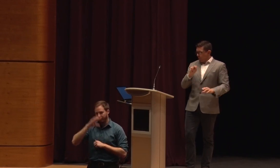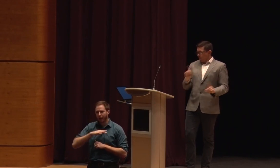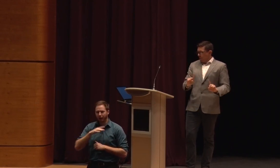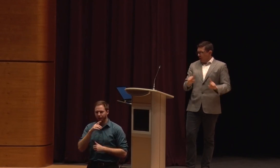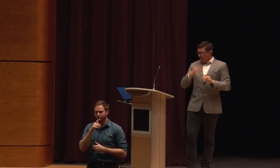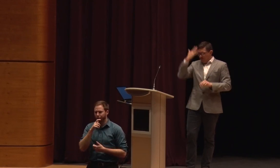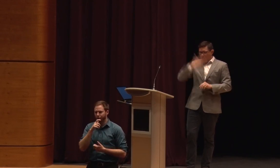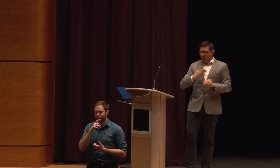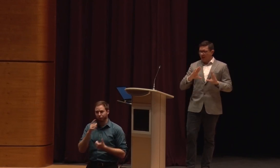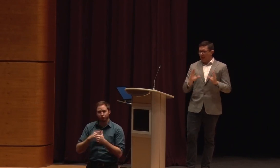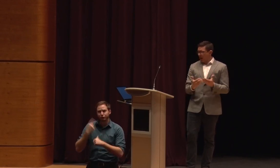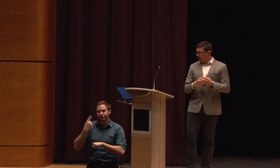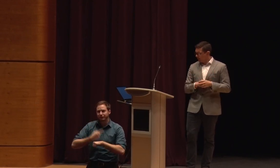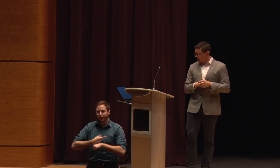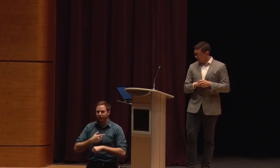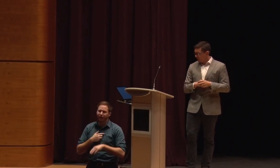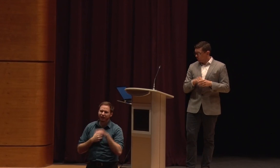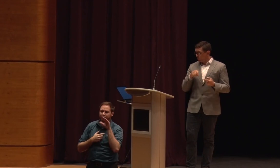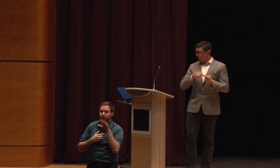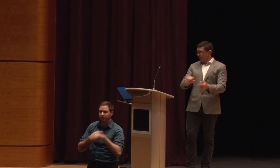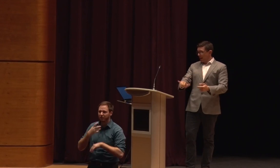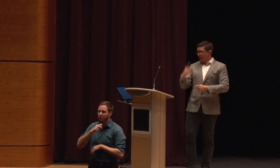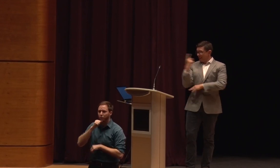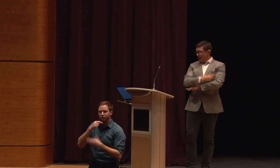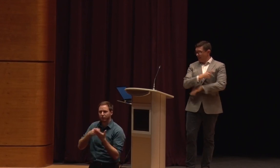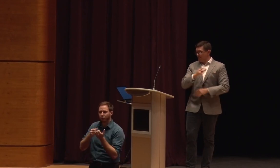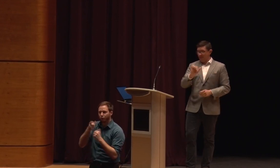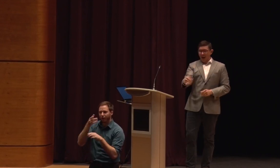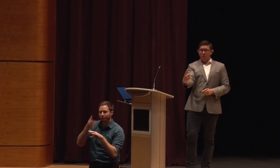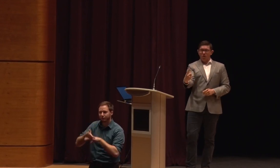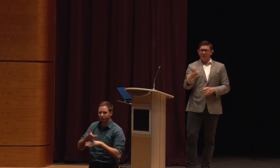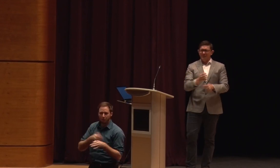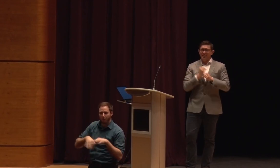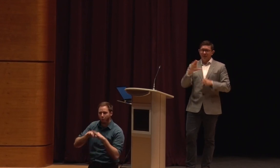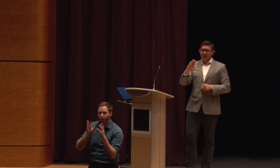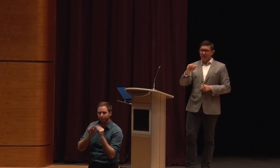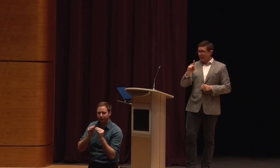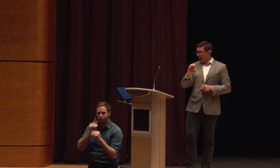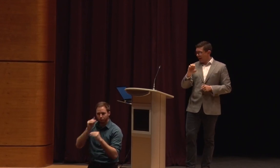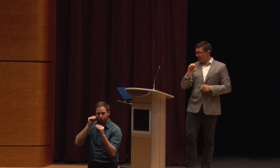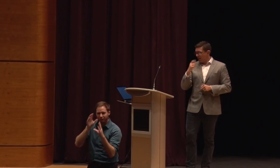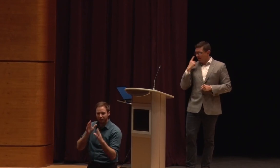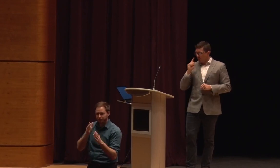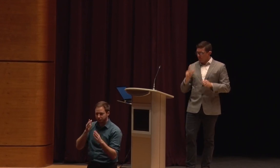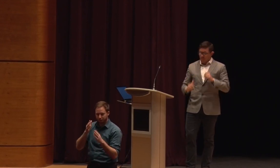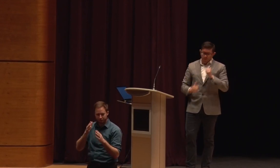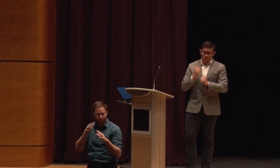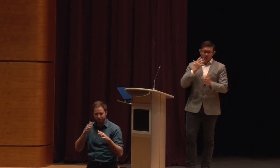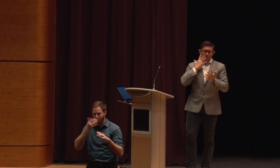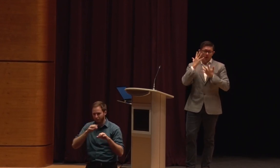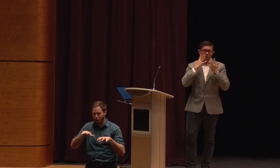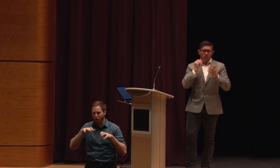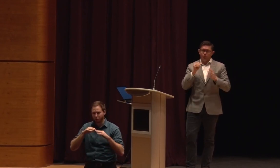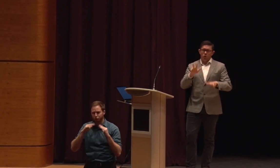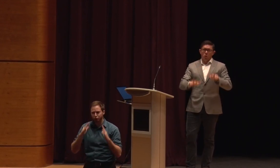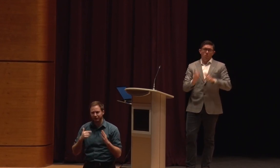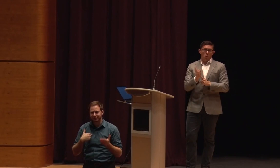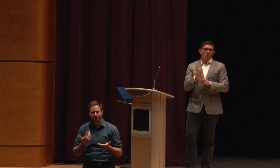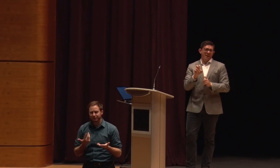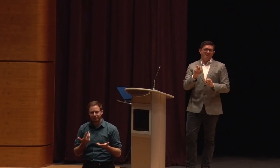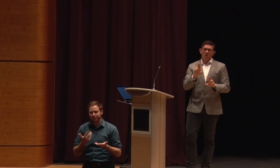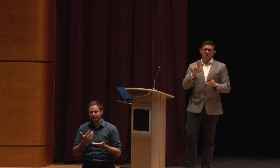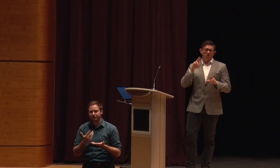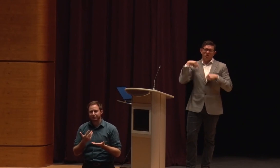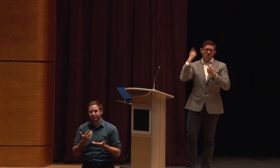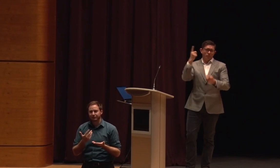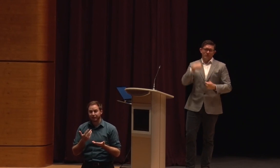that, you know, first day of class just asked for a private important meeting with the professor in front of everybody. And